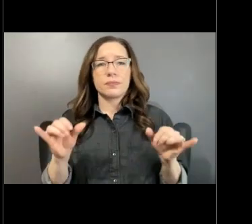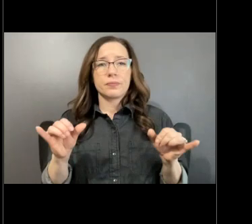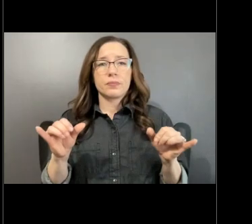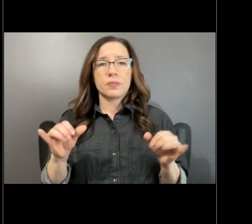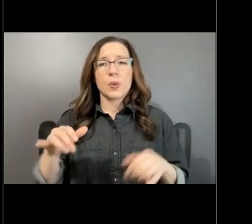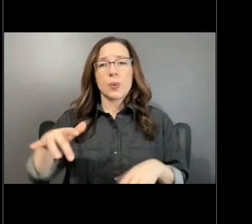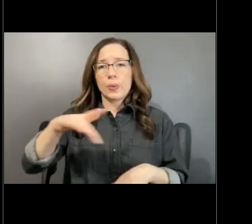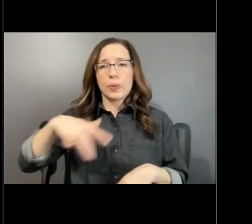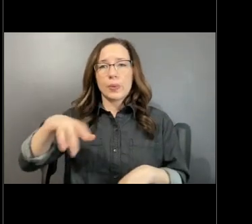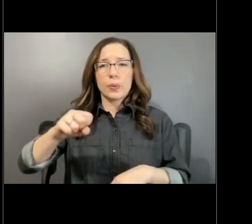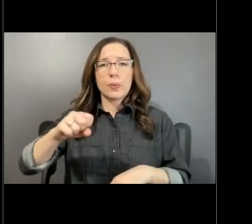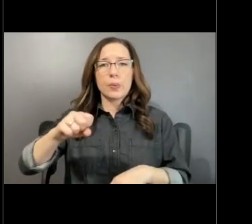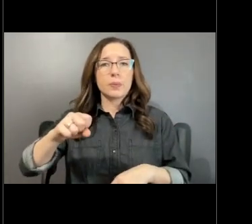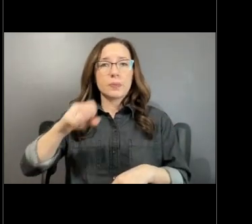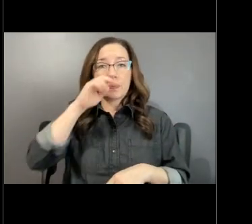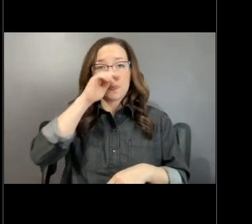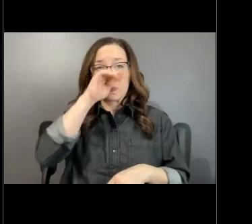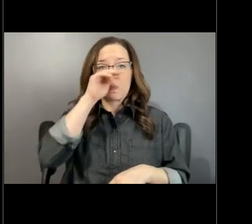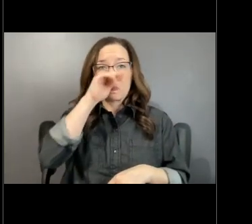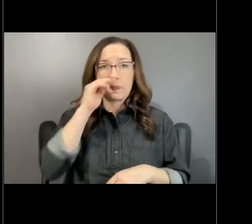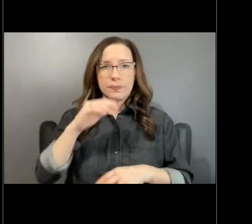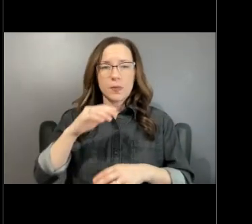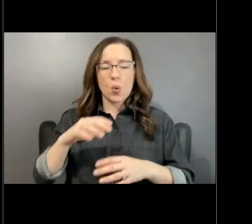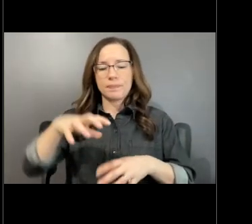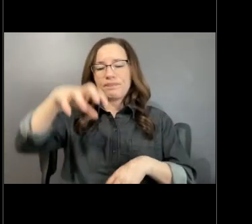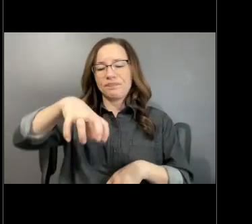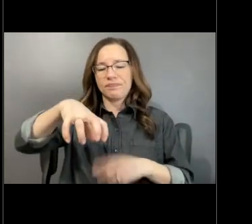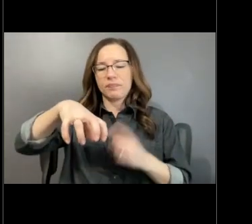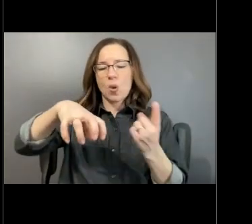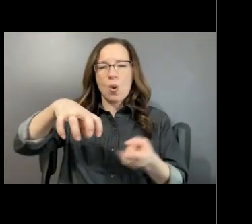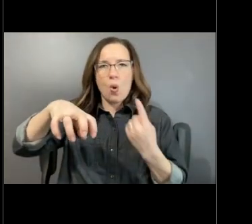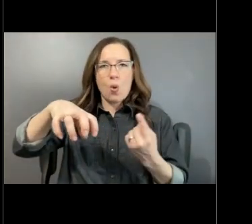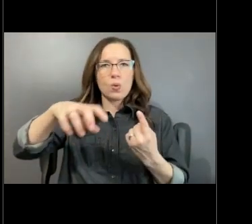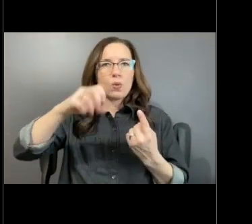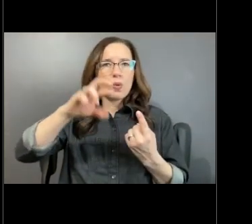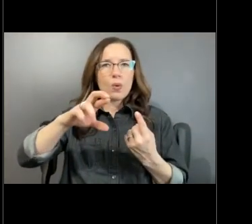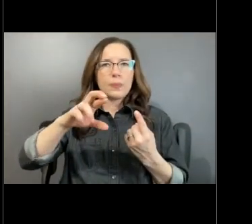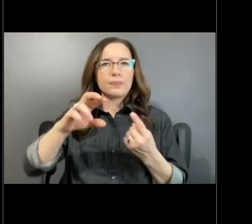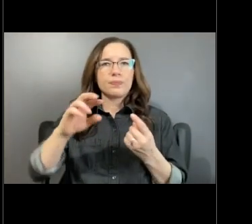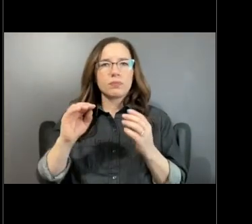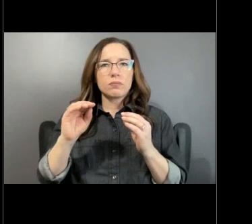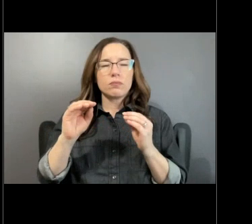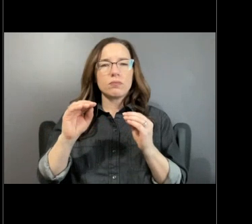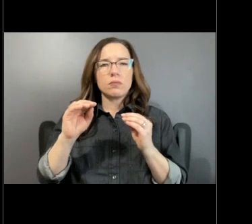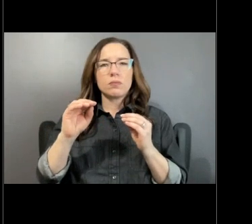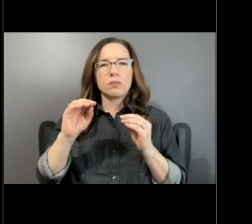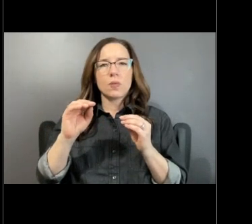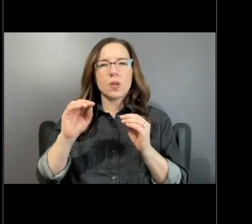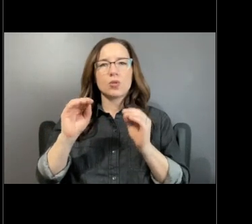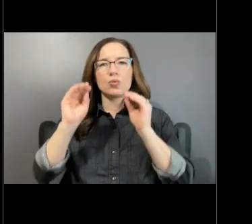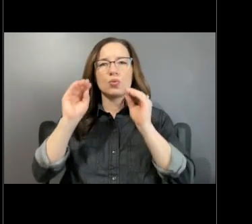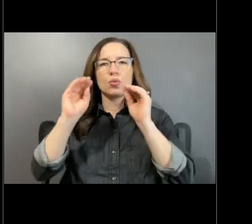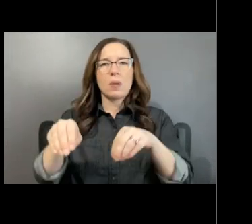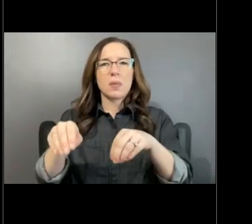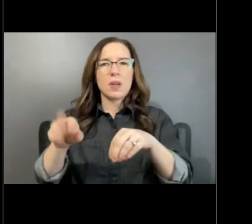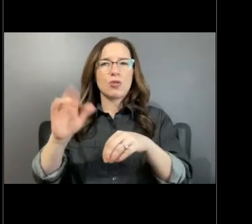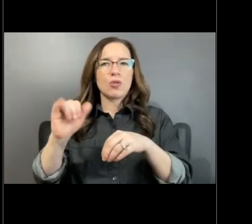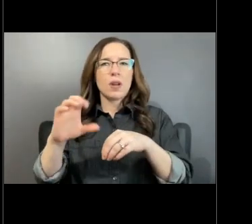freestanding, and drop-in ranges can project up to 3 inches, and